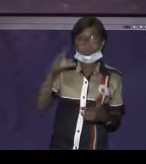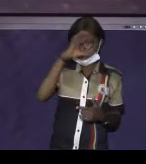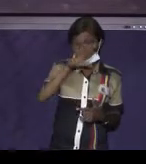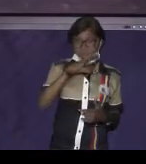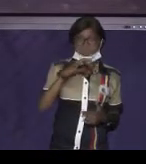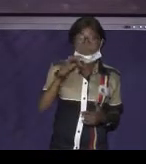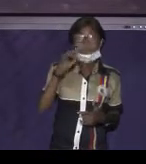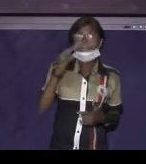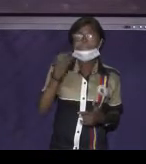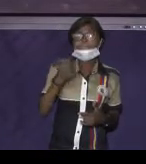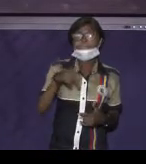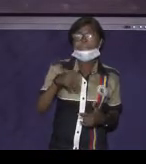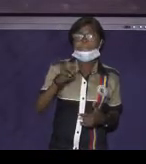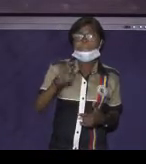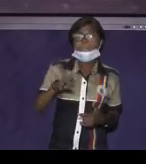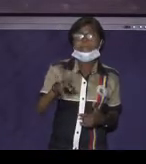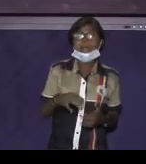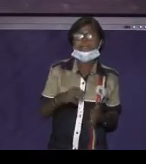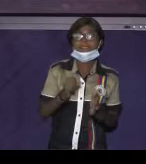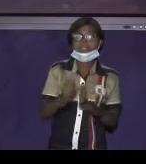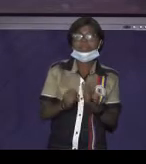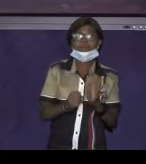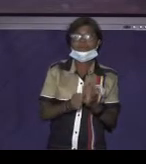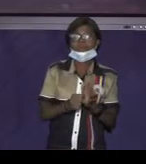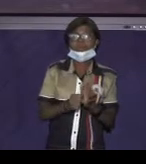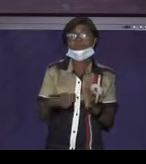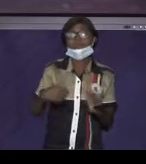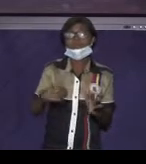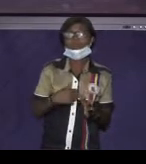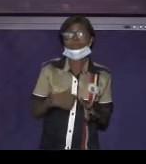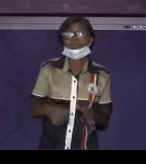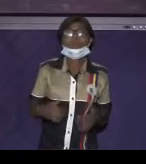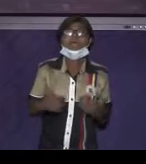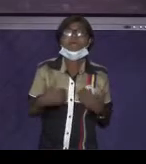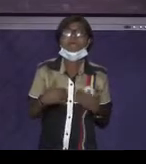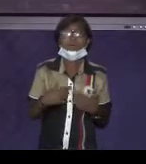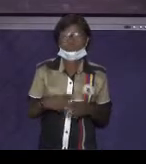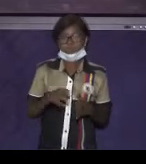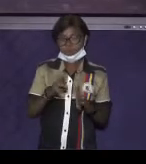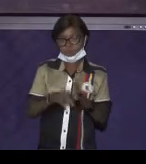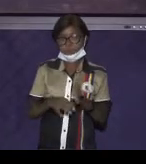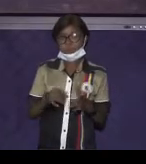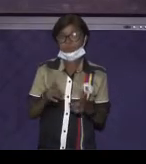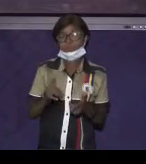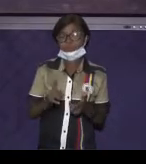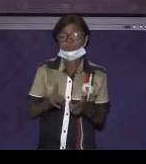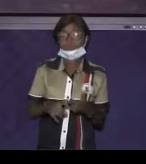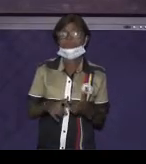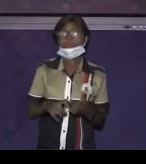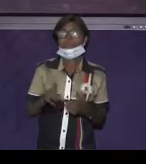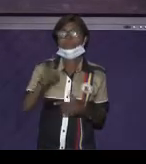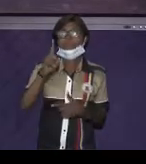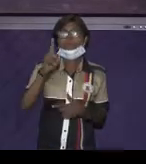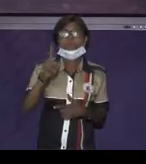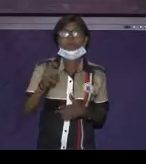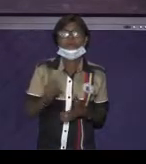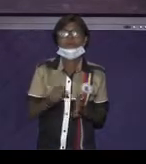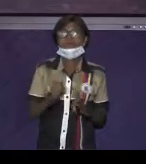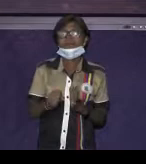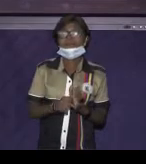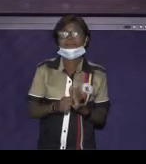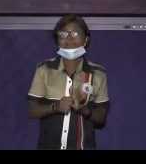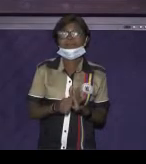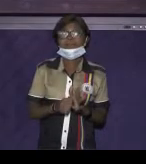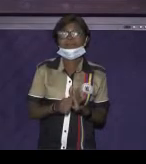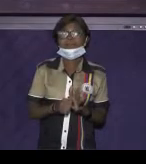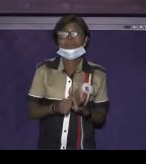going to meters per second. Okay, so we will have to reduce this to 1 second. Let's see. So if we